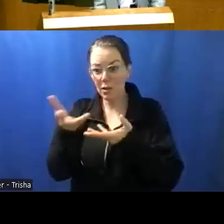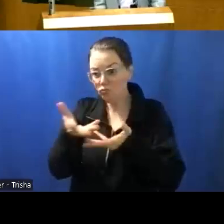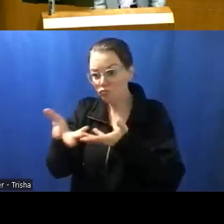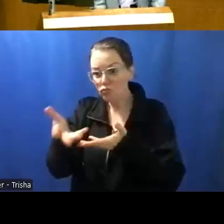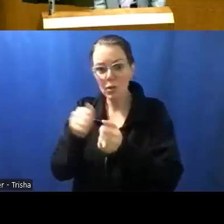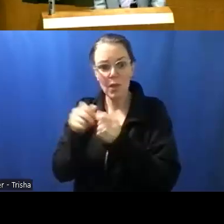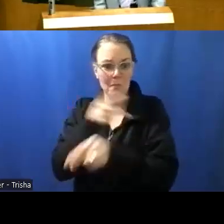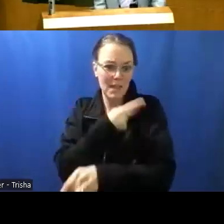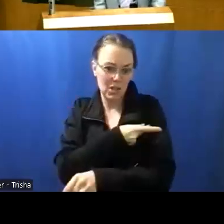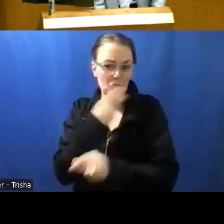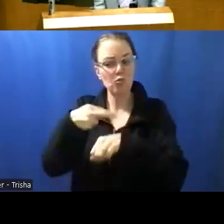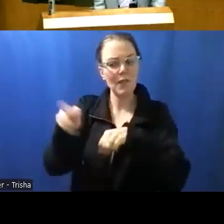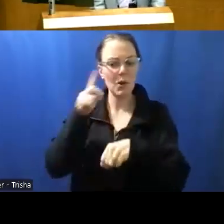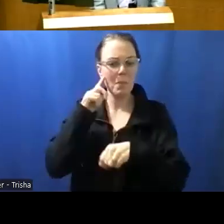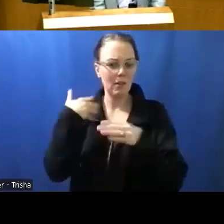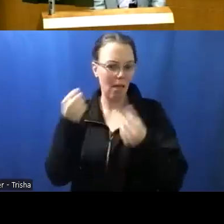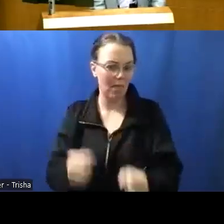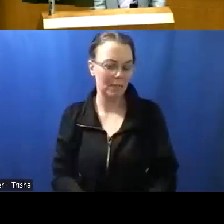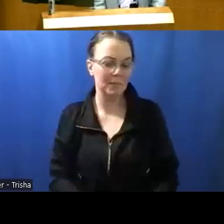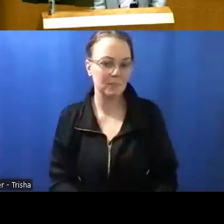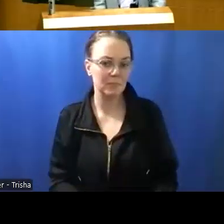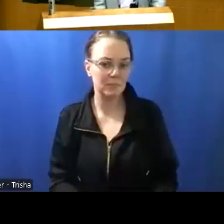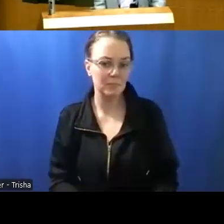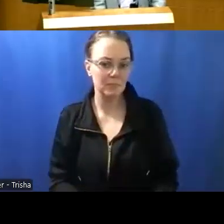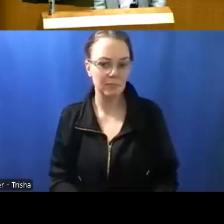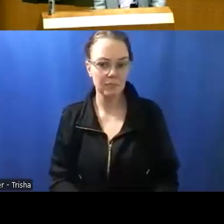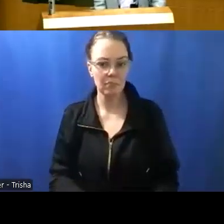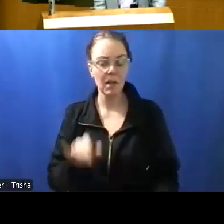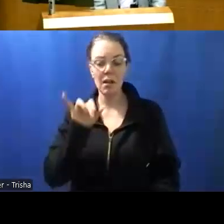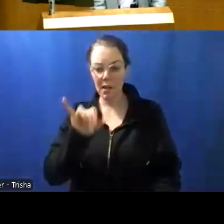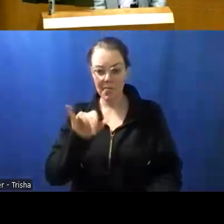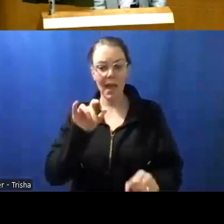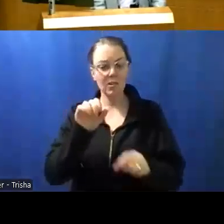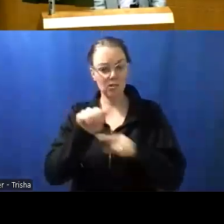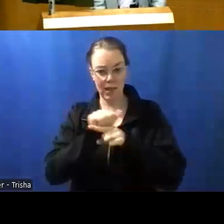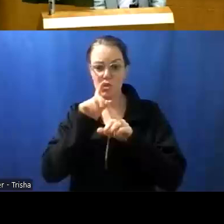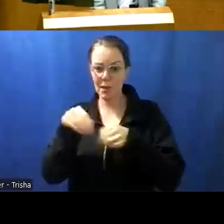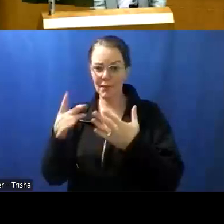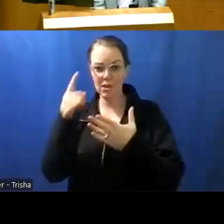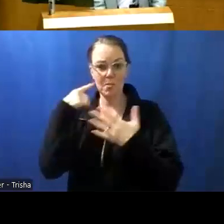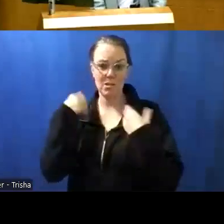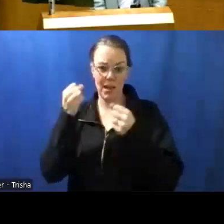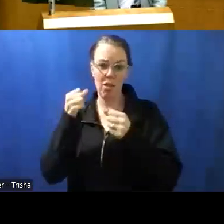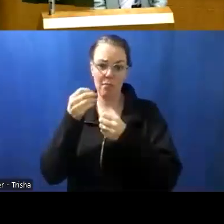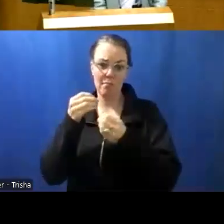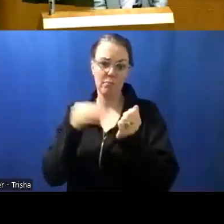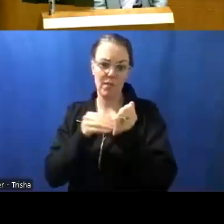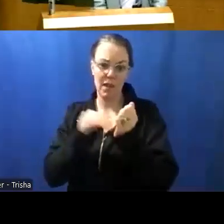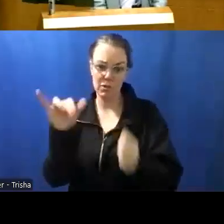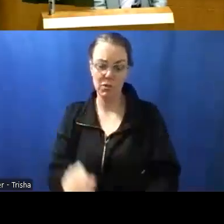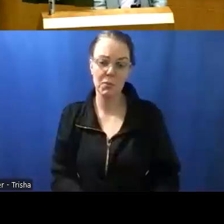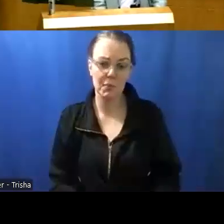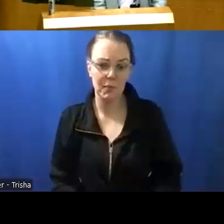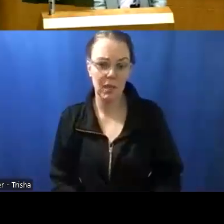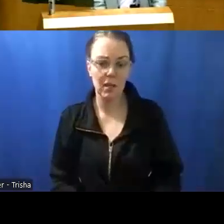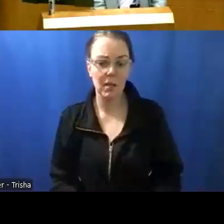health. And that kind of training should also be given to mental health providers. I want to say here that these days